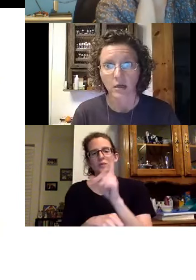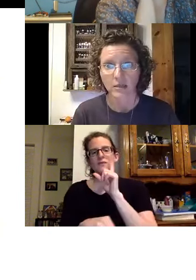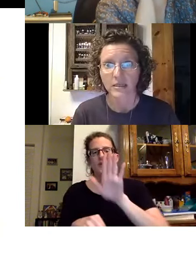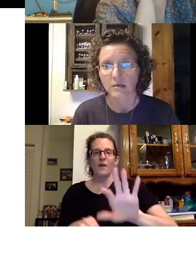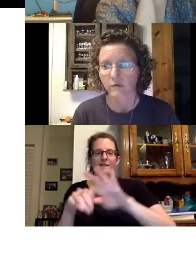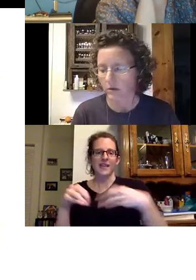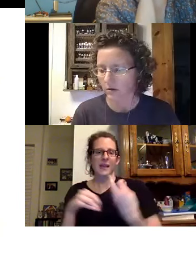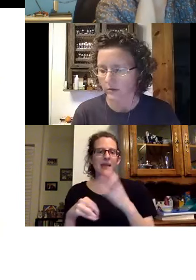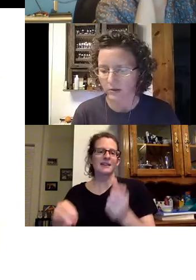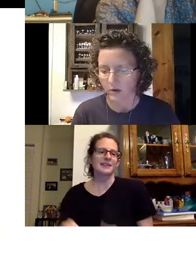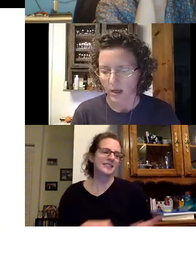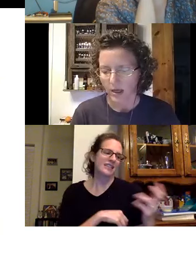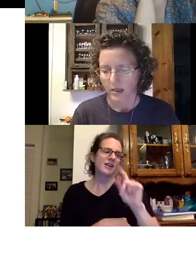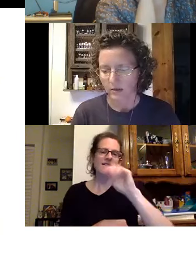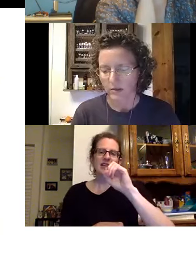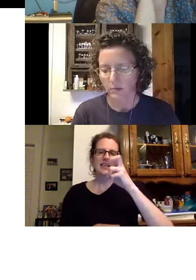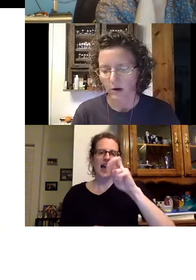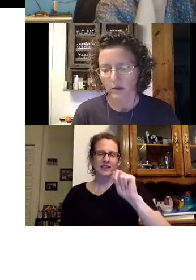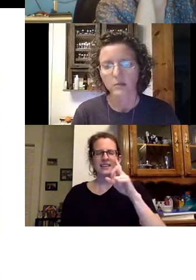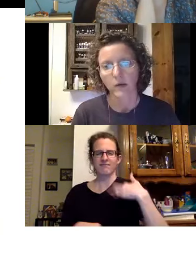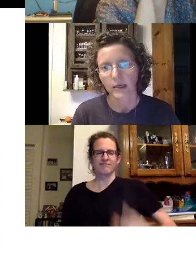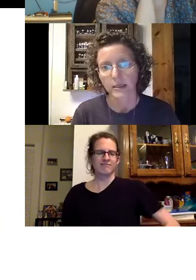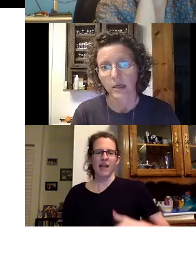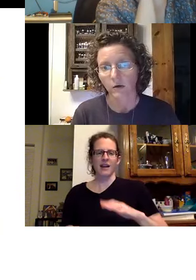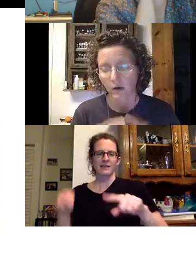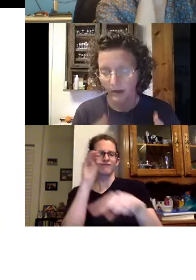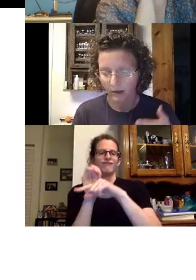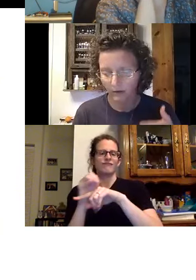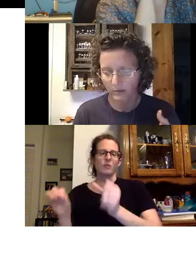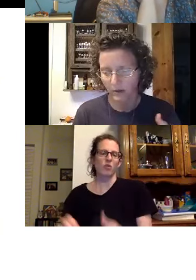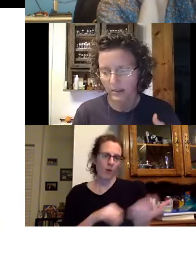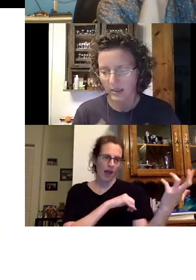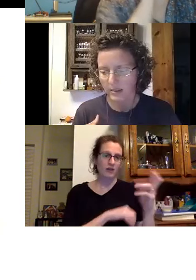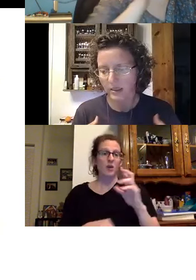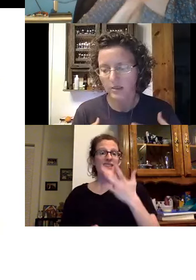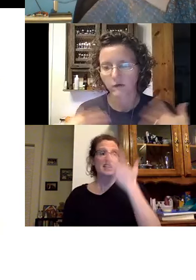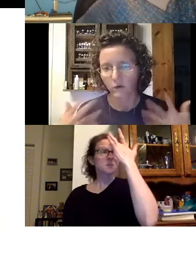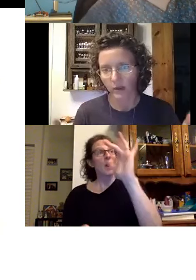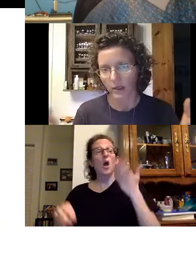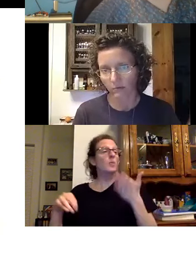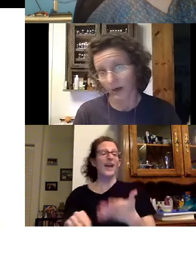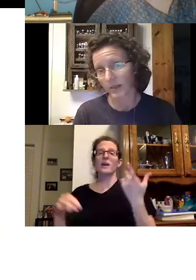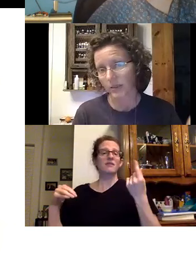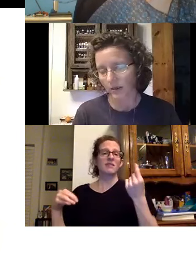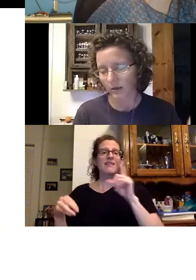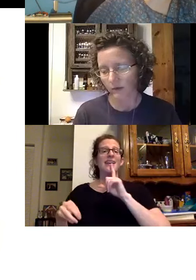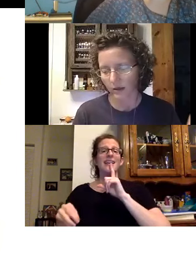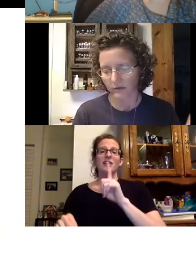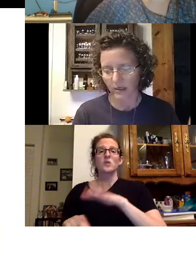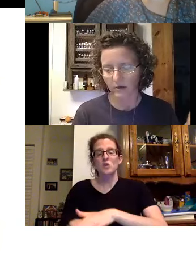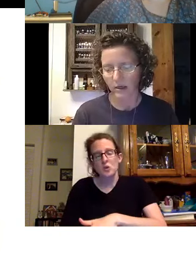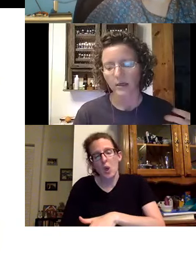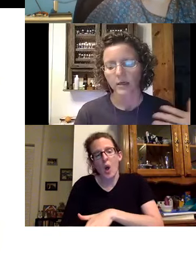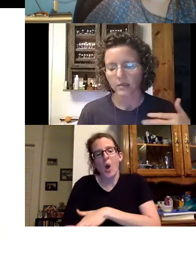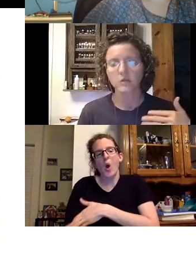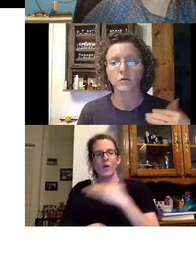ditching toxins from your home too. So the smartest way to go about all this process and to fully embrace the Young Living